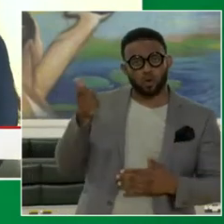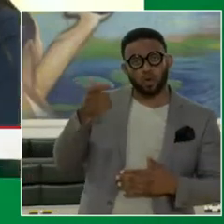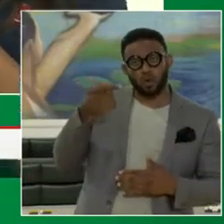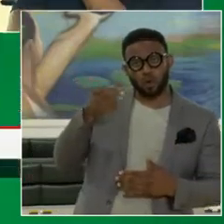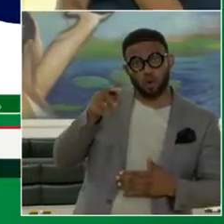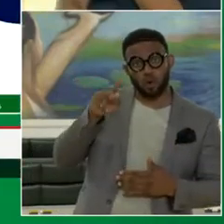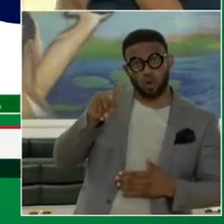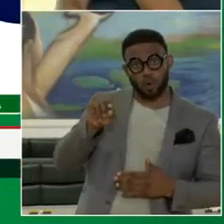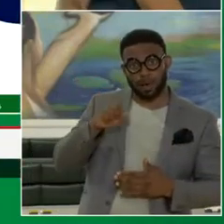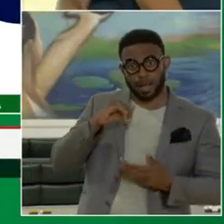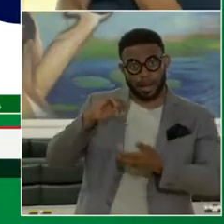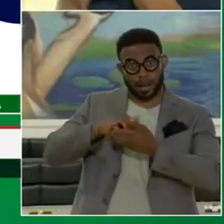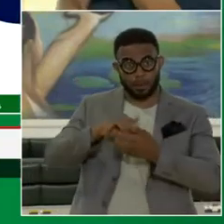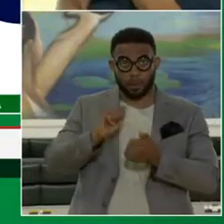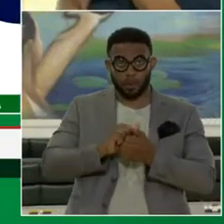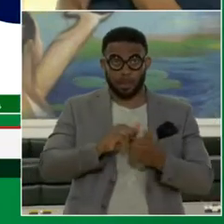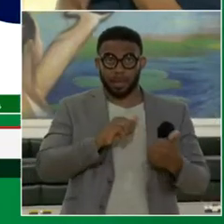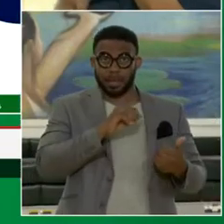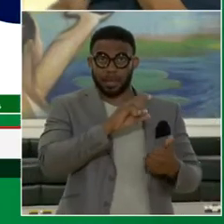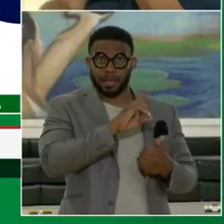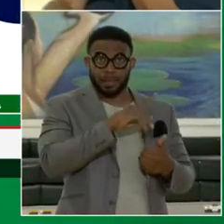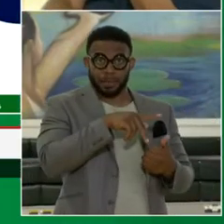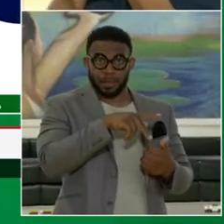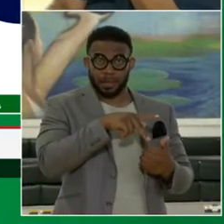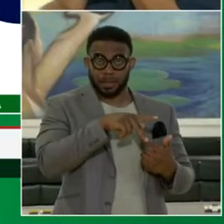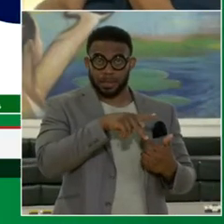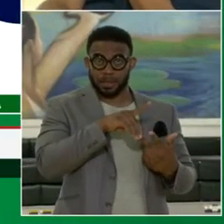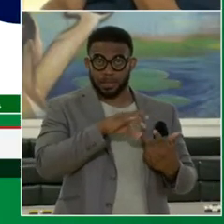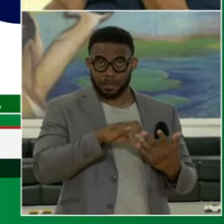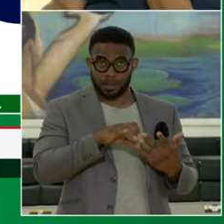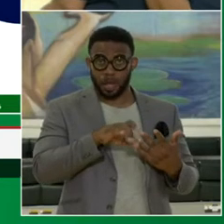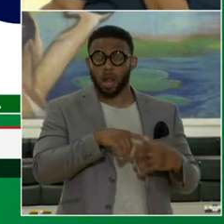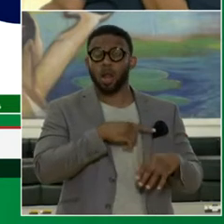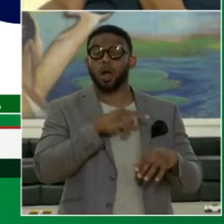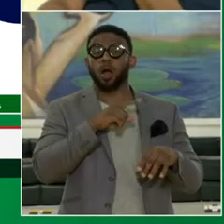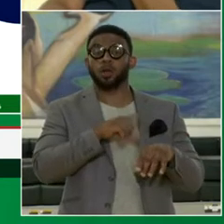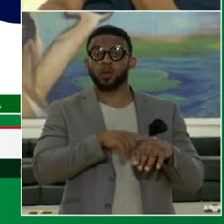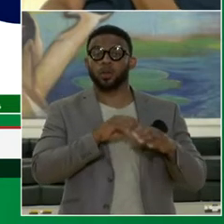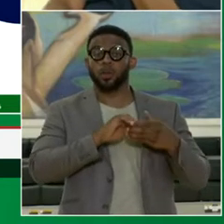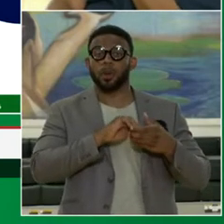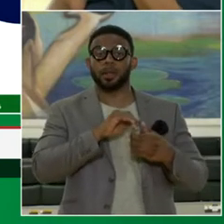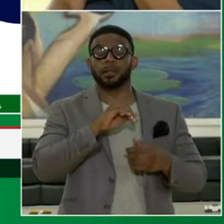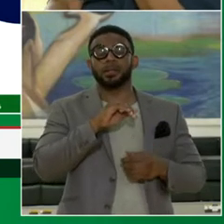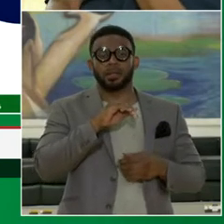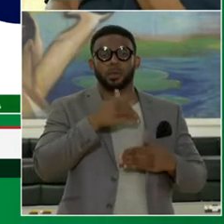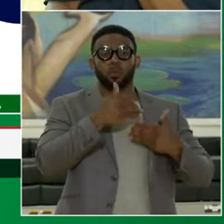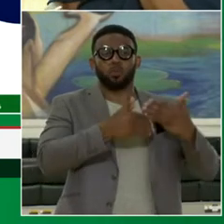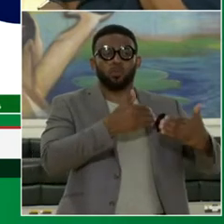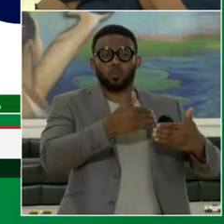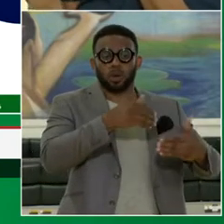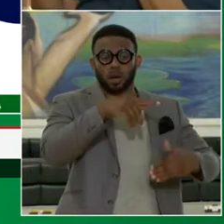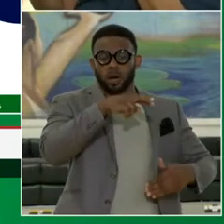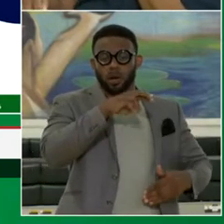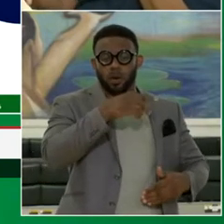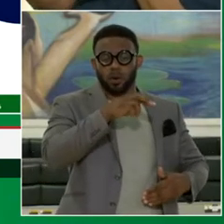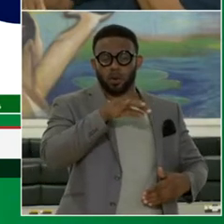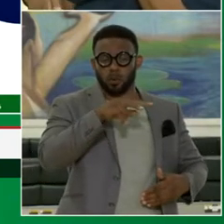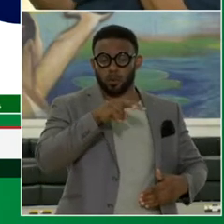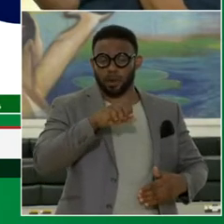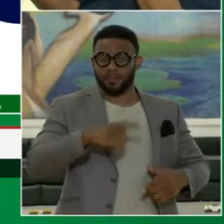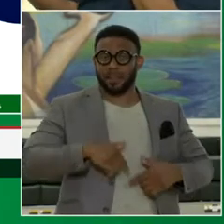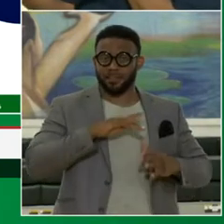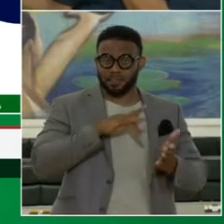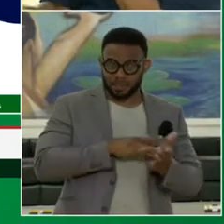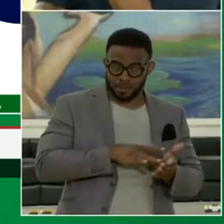in collaboration and partnership with BBDC and a long-term partner of DYRS's Progressive Life Center, are actually